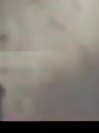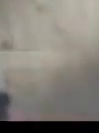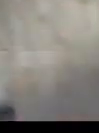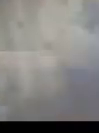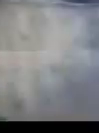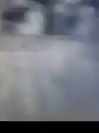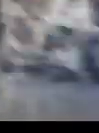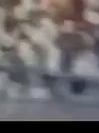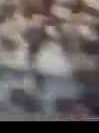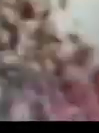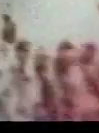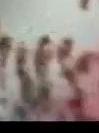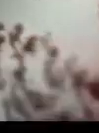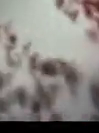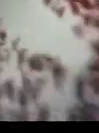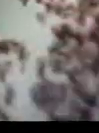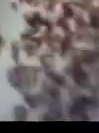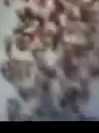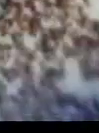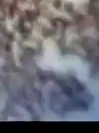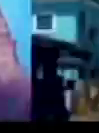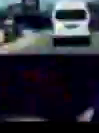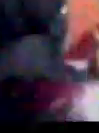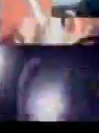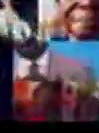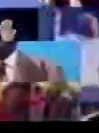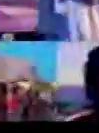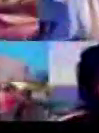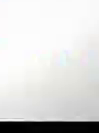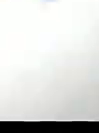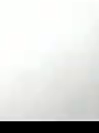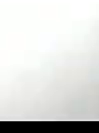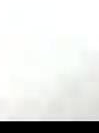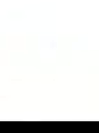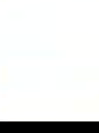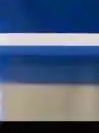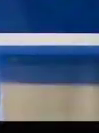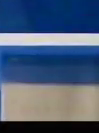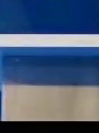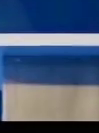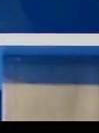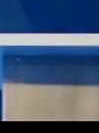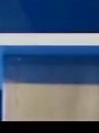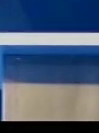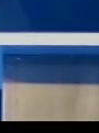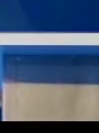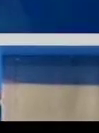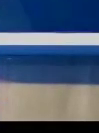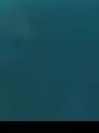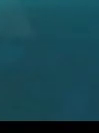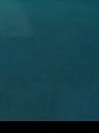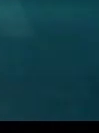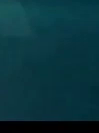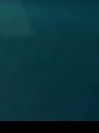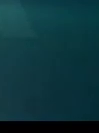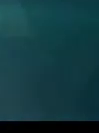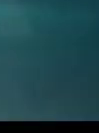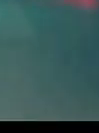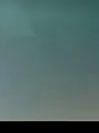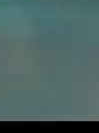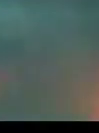our Lord, for the mighty spoken word, healing will come to you